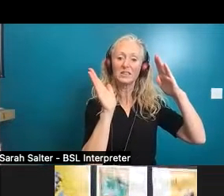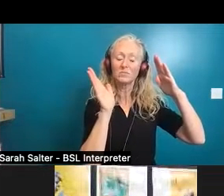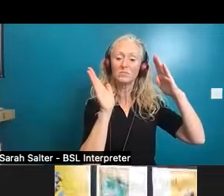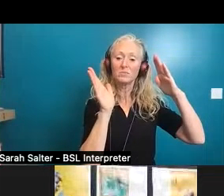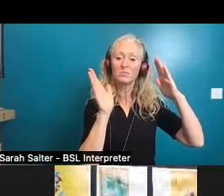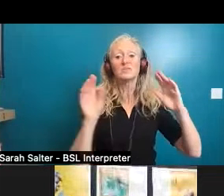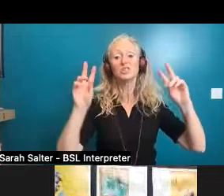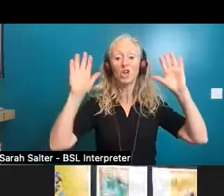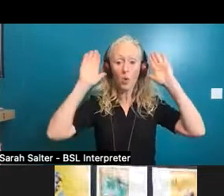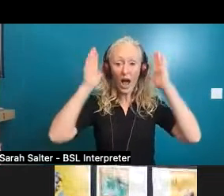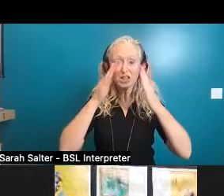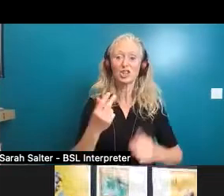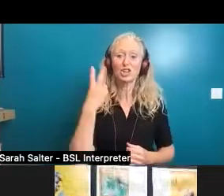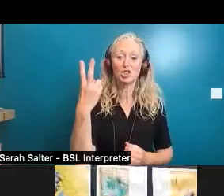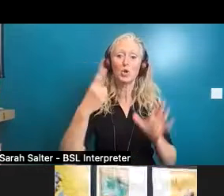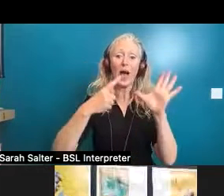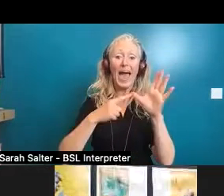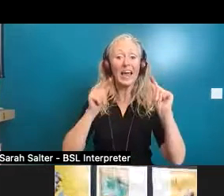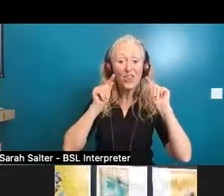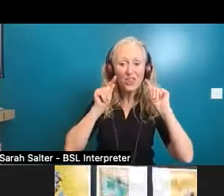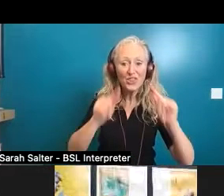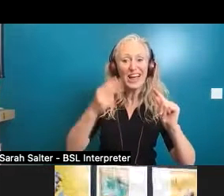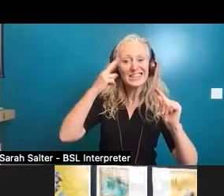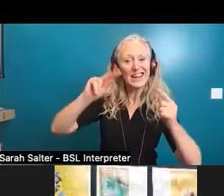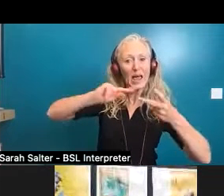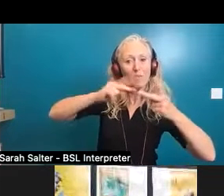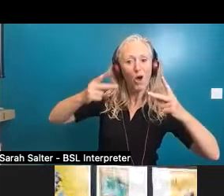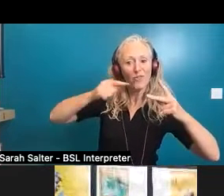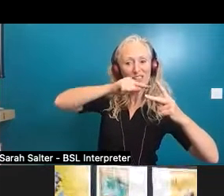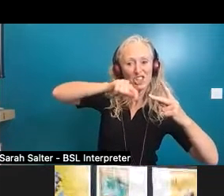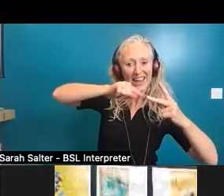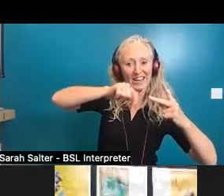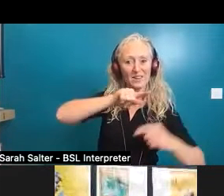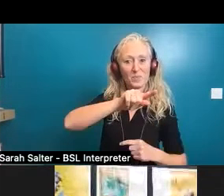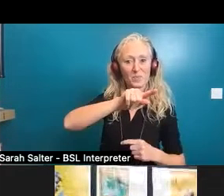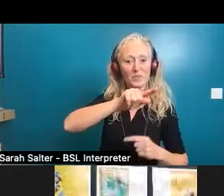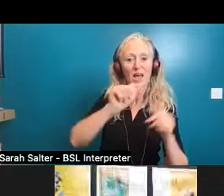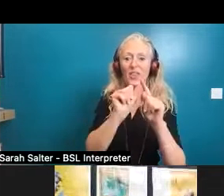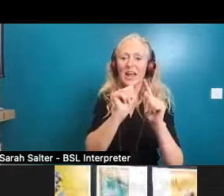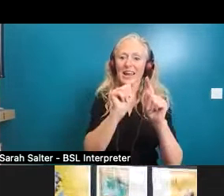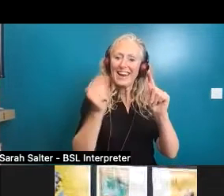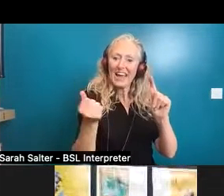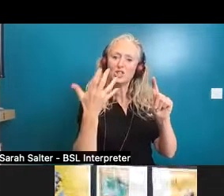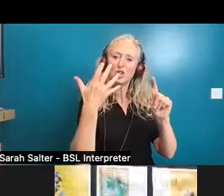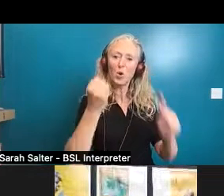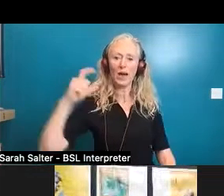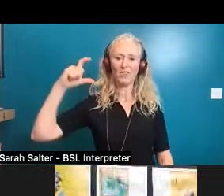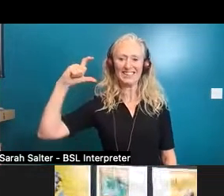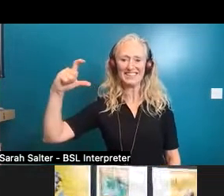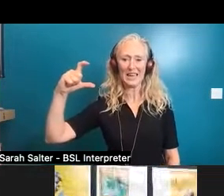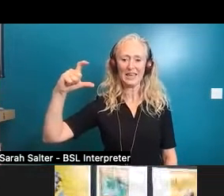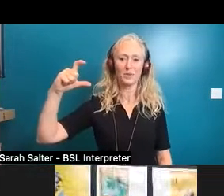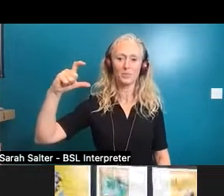gene. Following that, you've got a C, and that means that at the